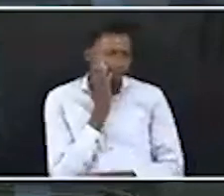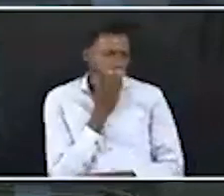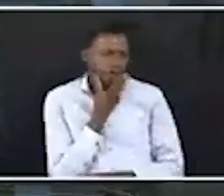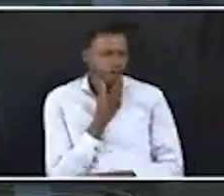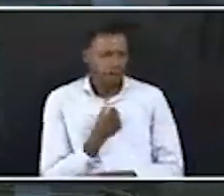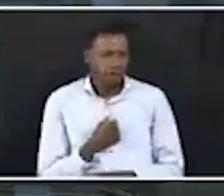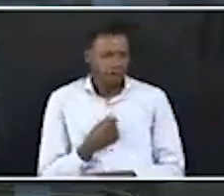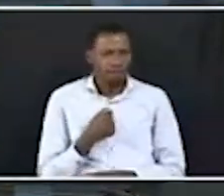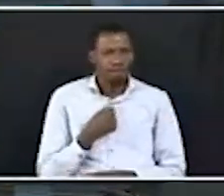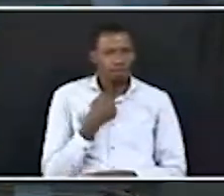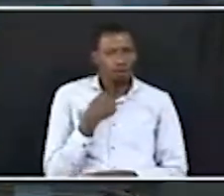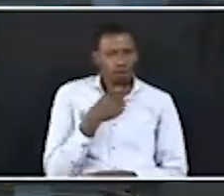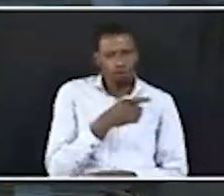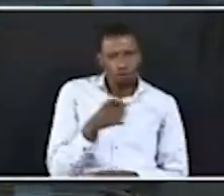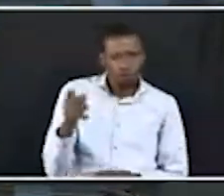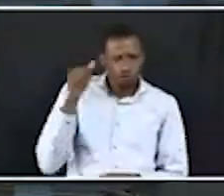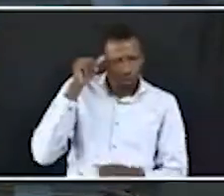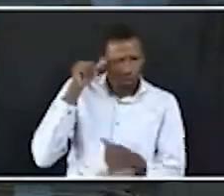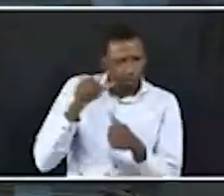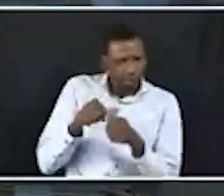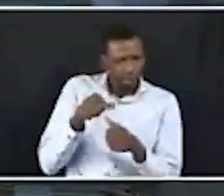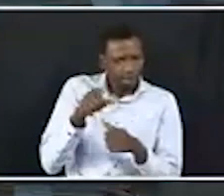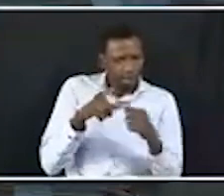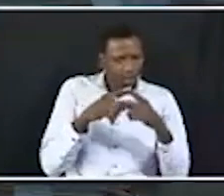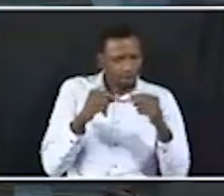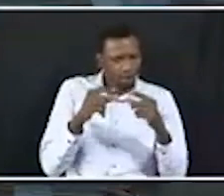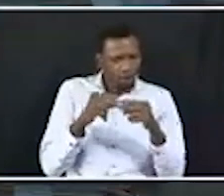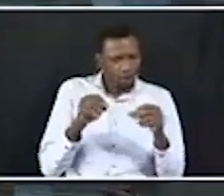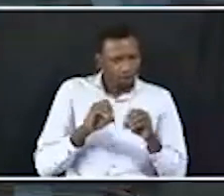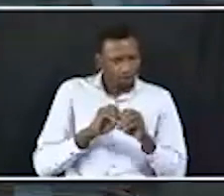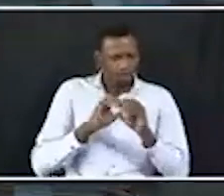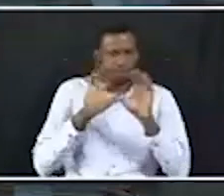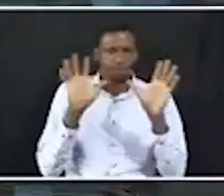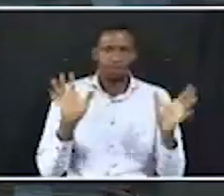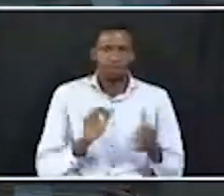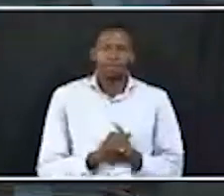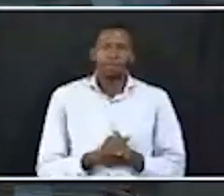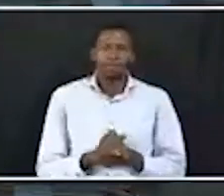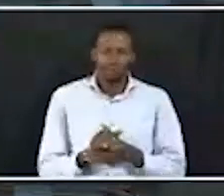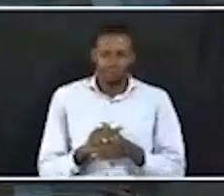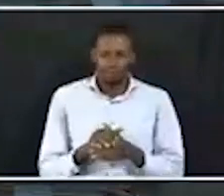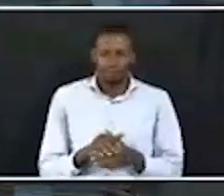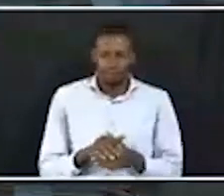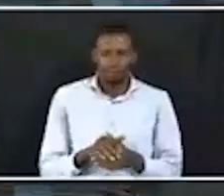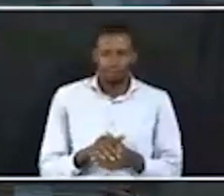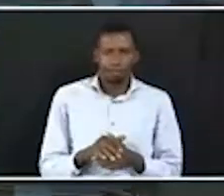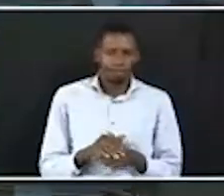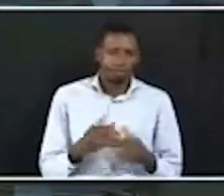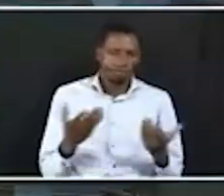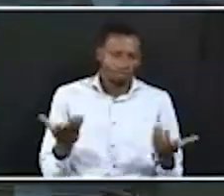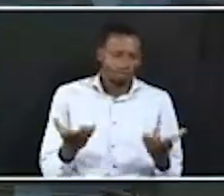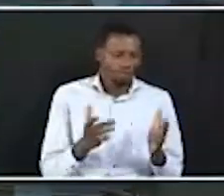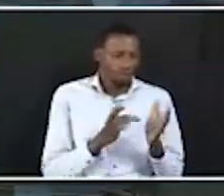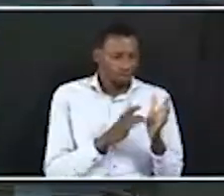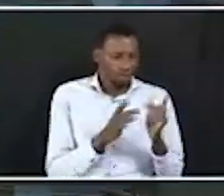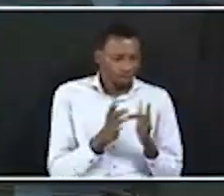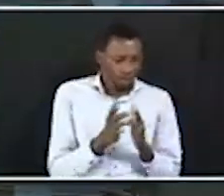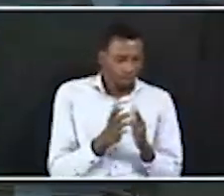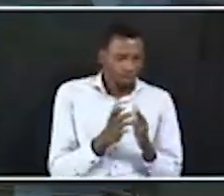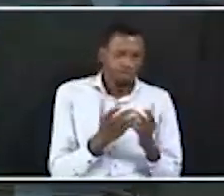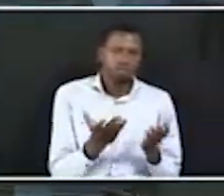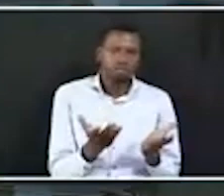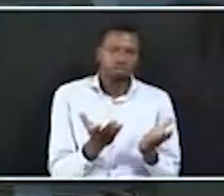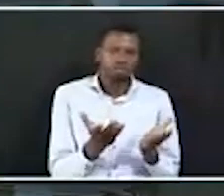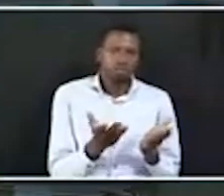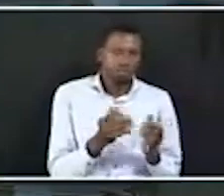I want you to remember that statement very keenly. So they set off. They climbed on